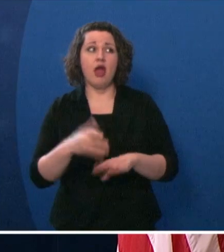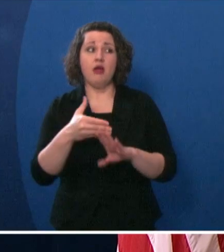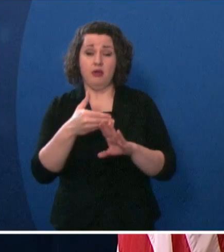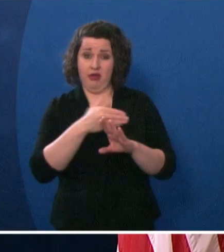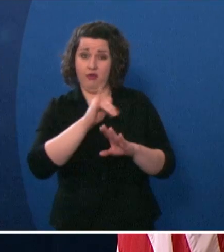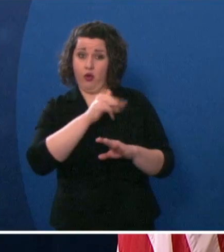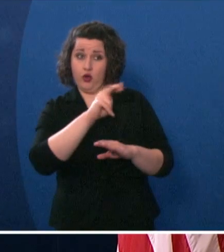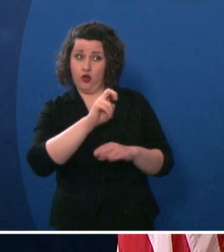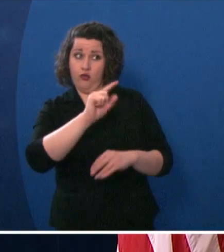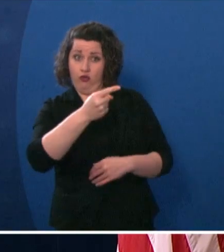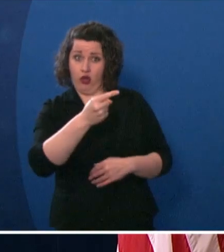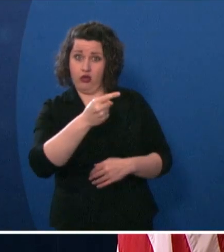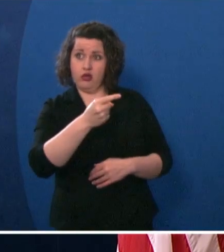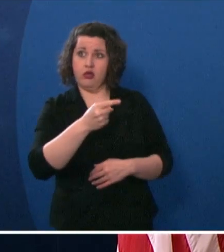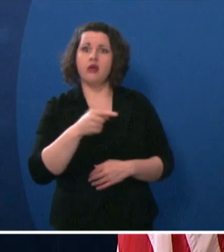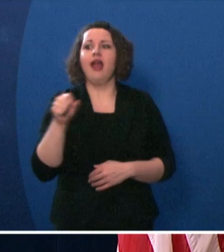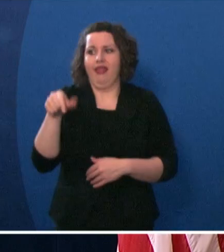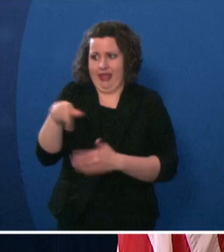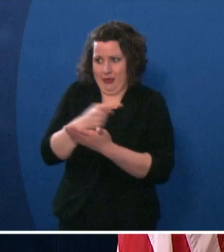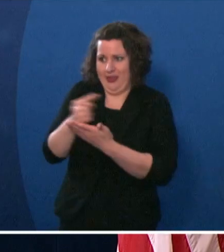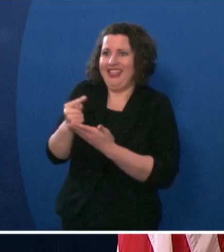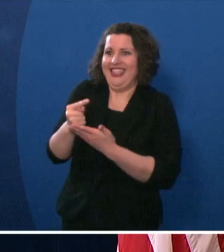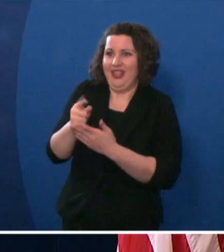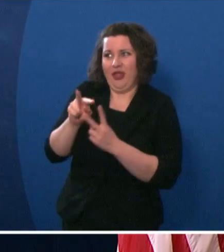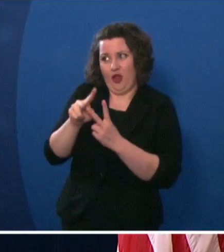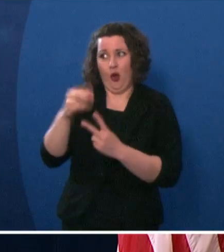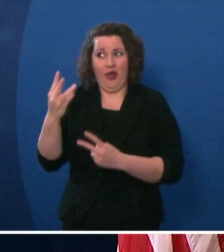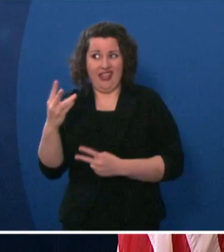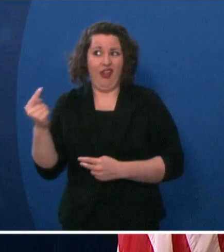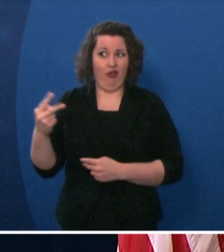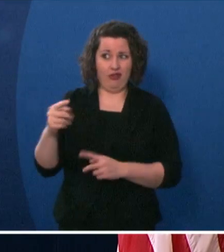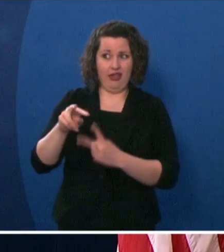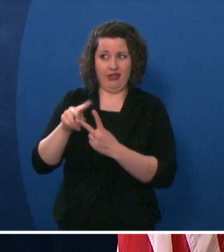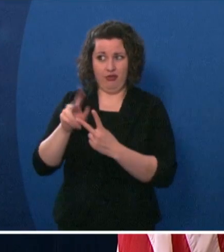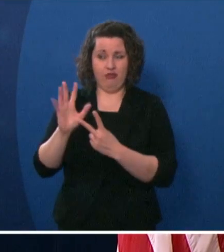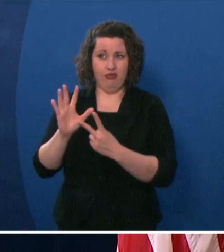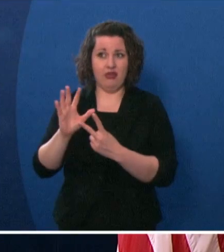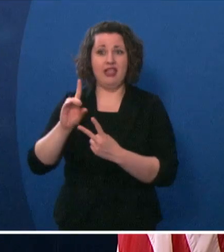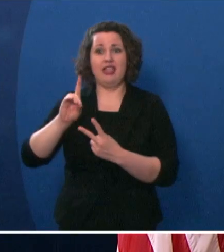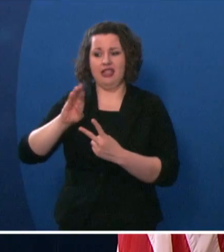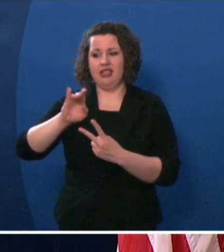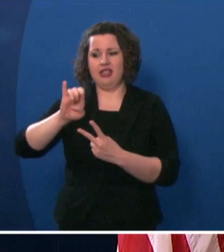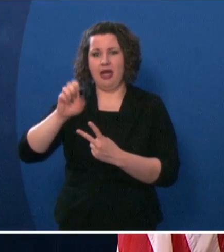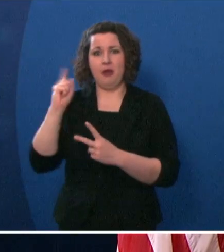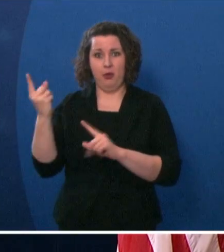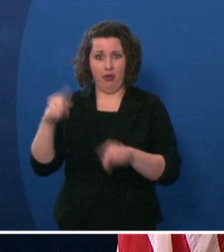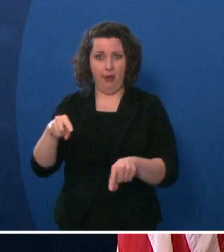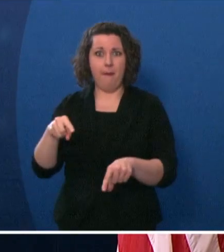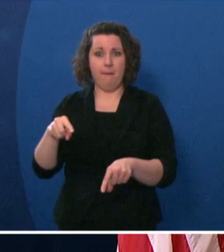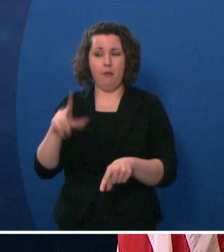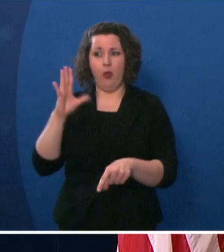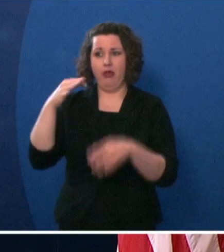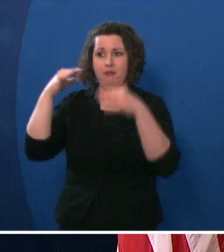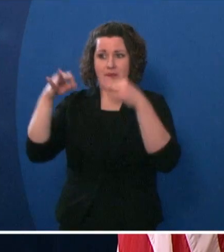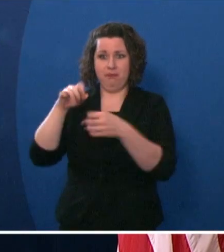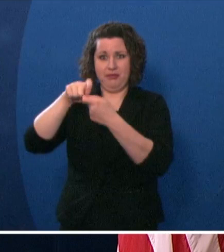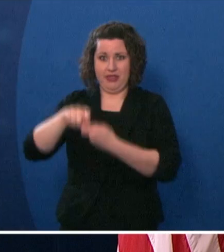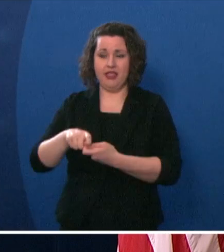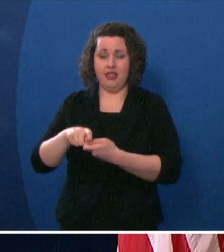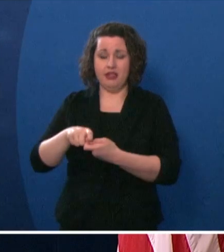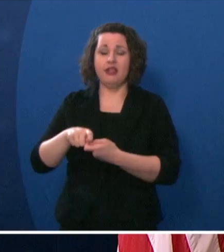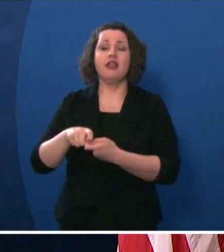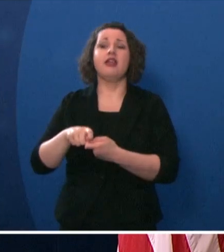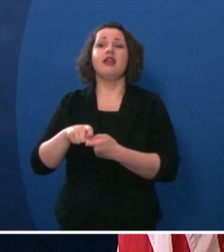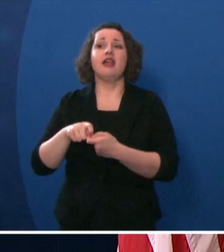do you think it'll be ready? Yeah, I said this week, either Wednesday or Thursday, Debbie will come and will give you the details, and that